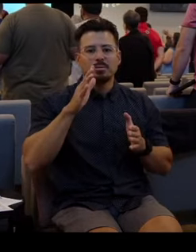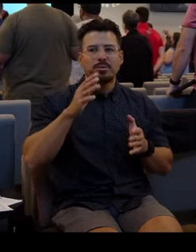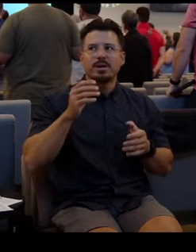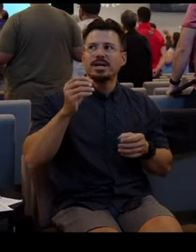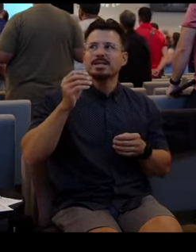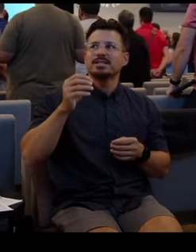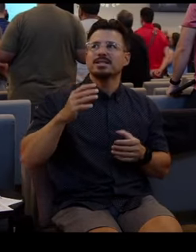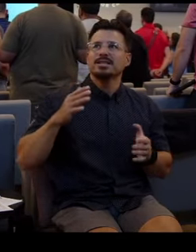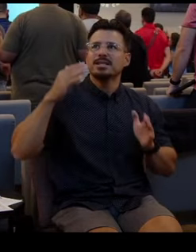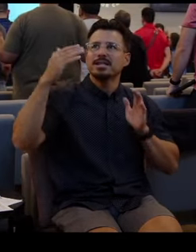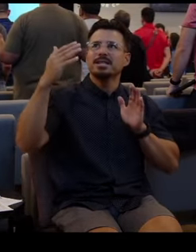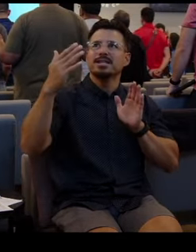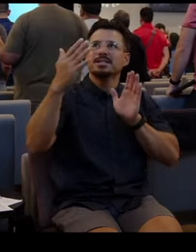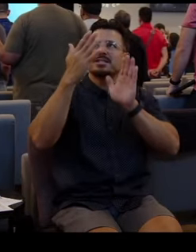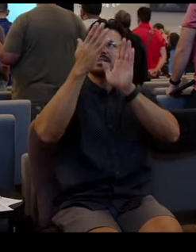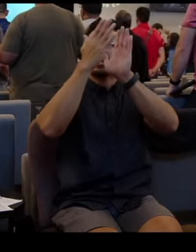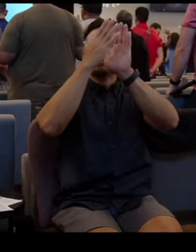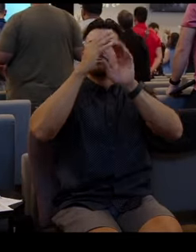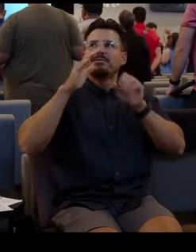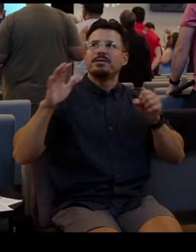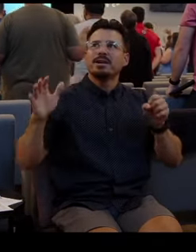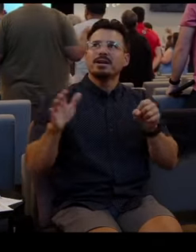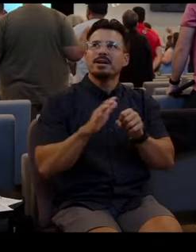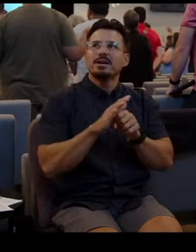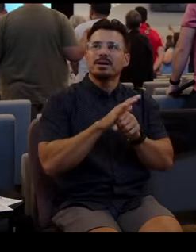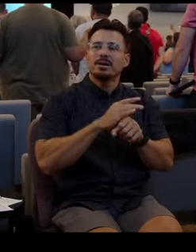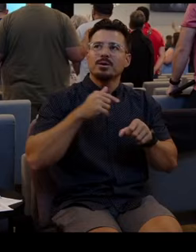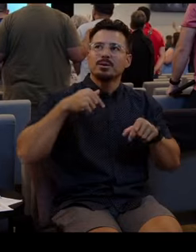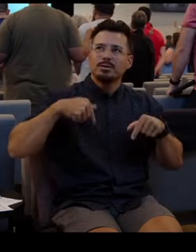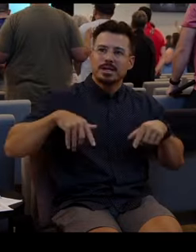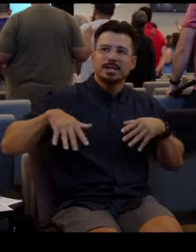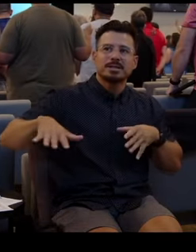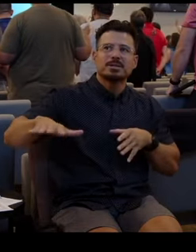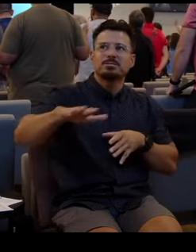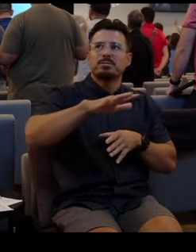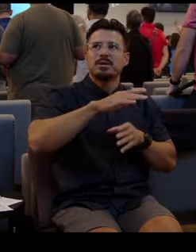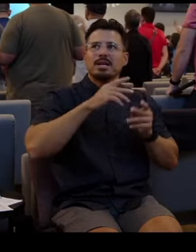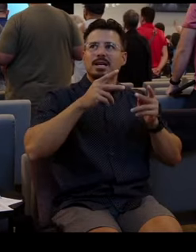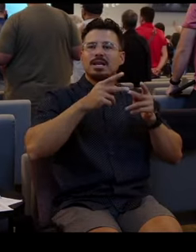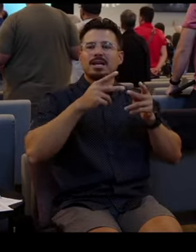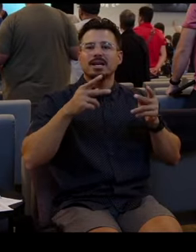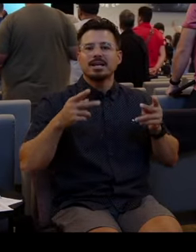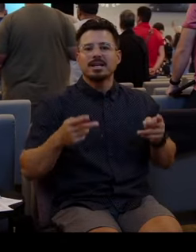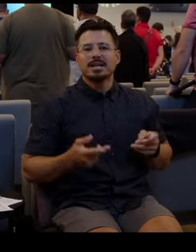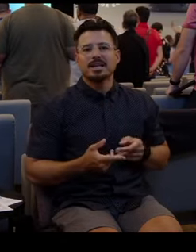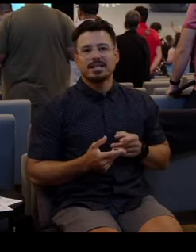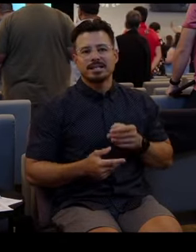your presence fill this place.